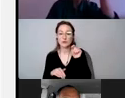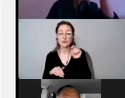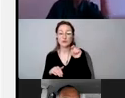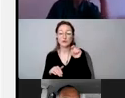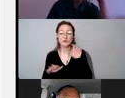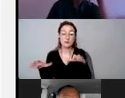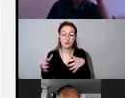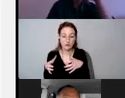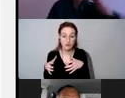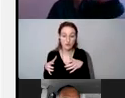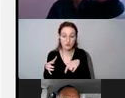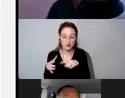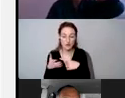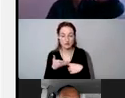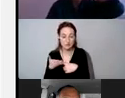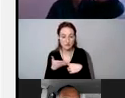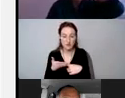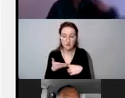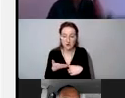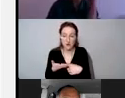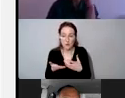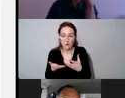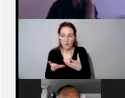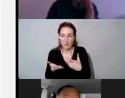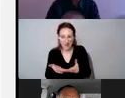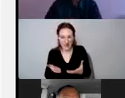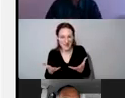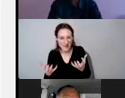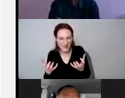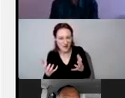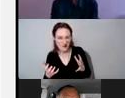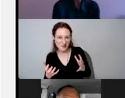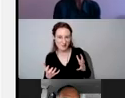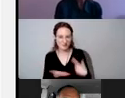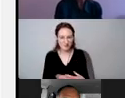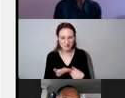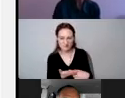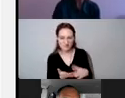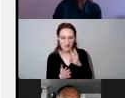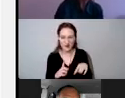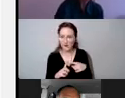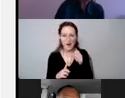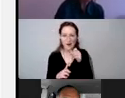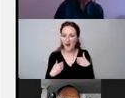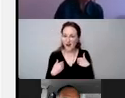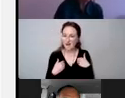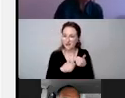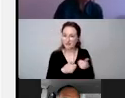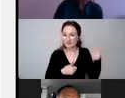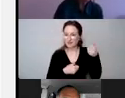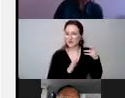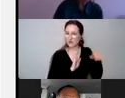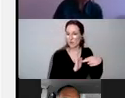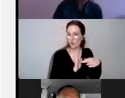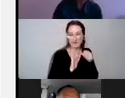about the things that they wanted to talk about. So they didn't have any chief roles. They didn't have like an official